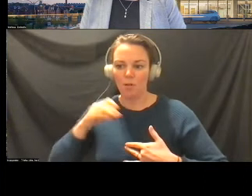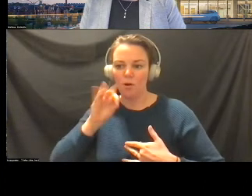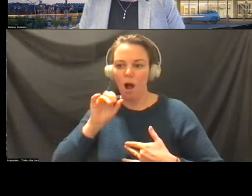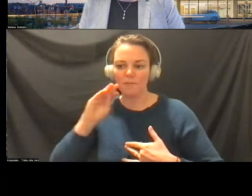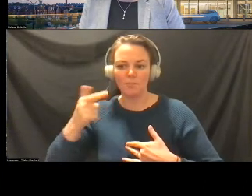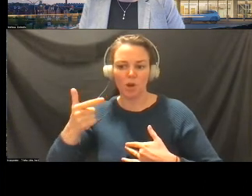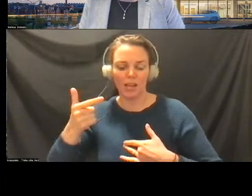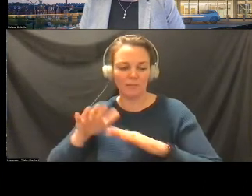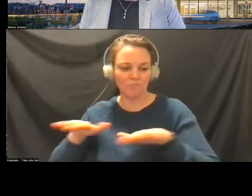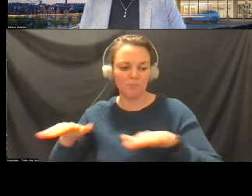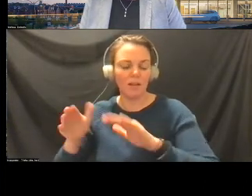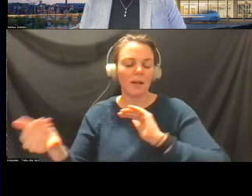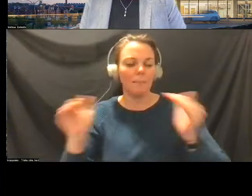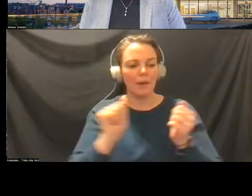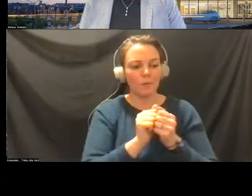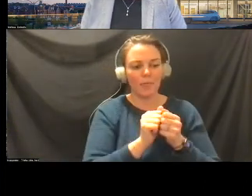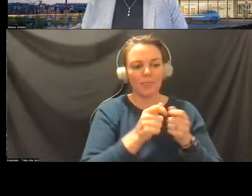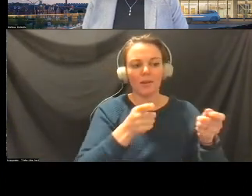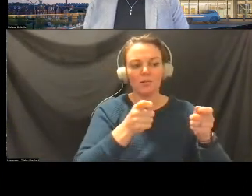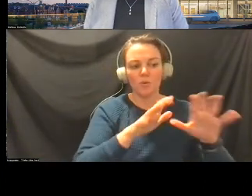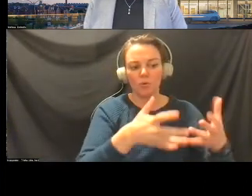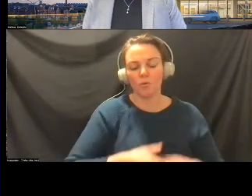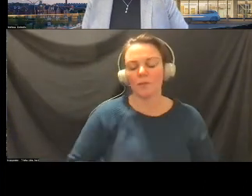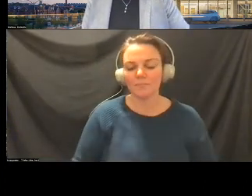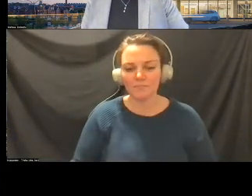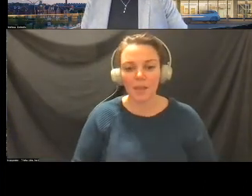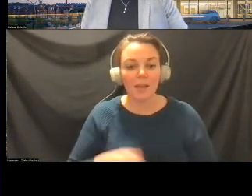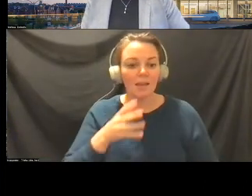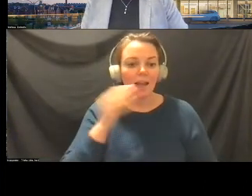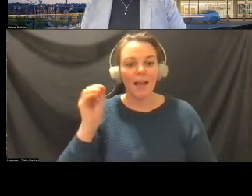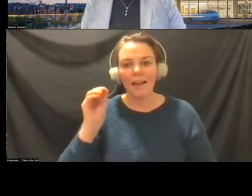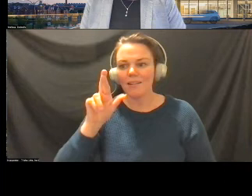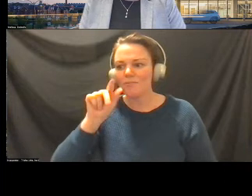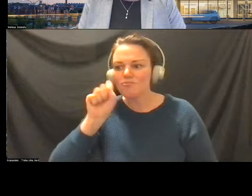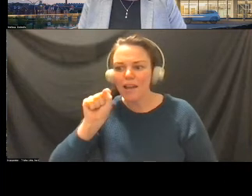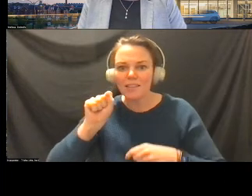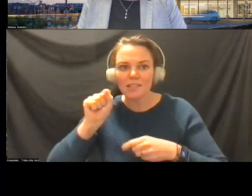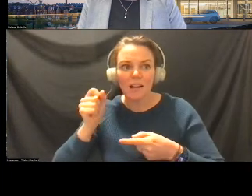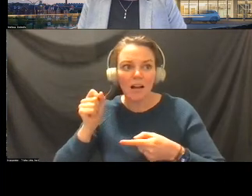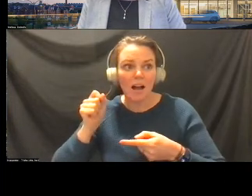to the comparator group. And rates, up to 15%.